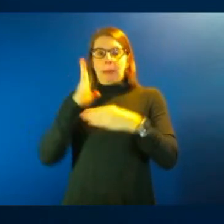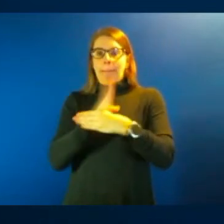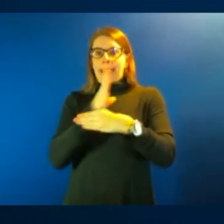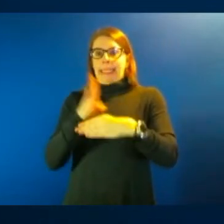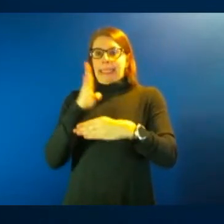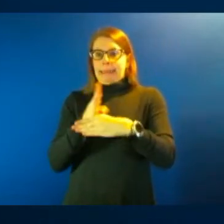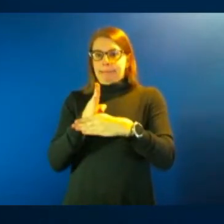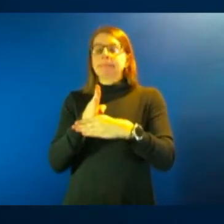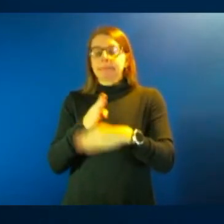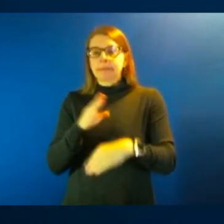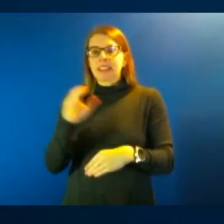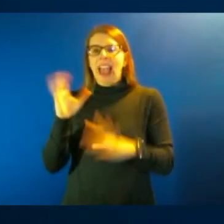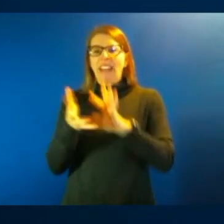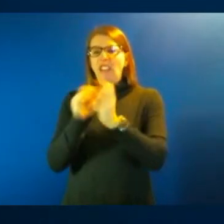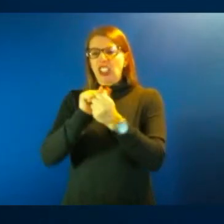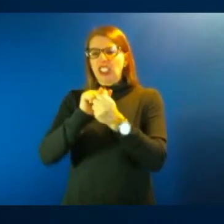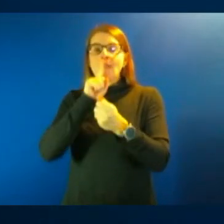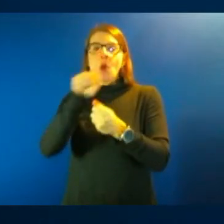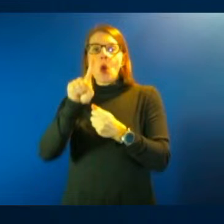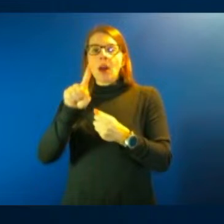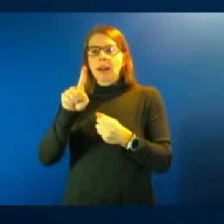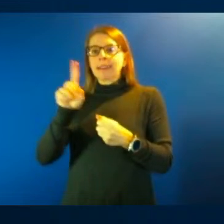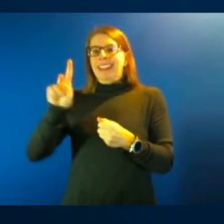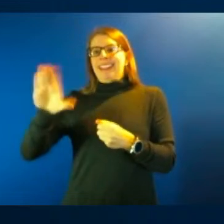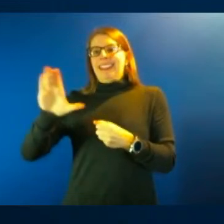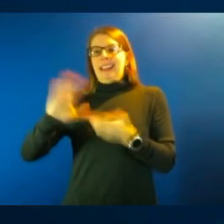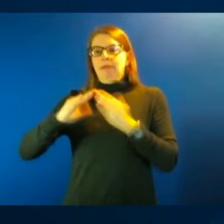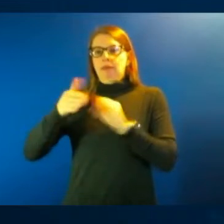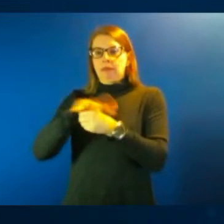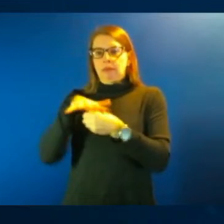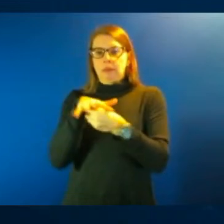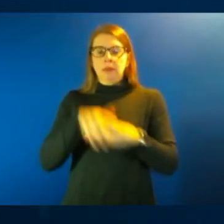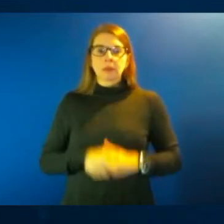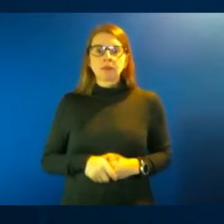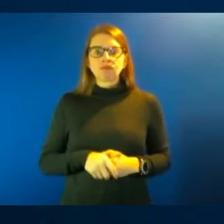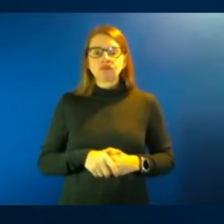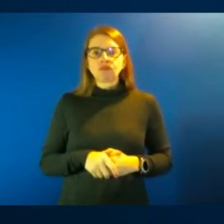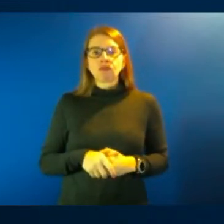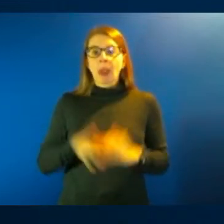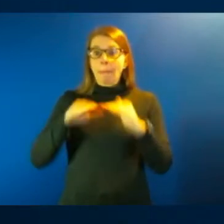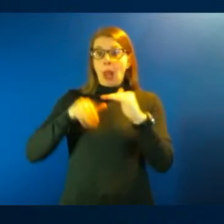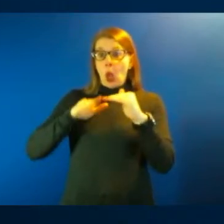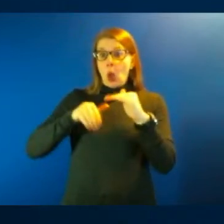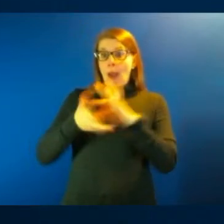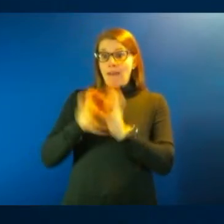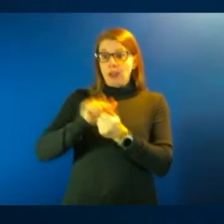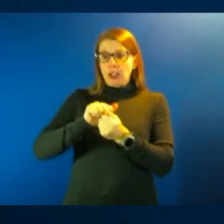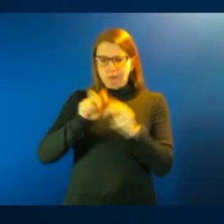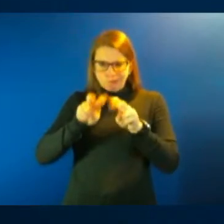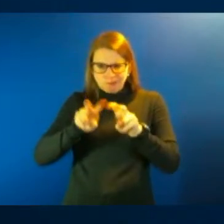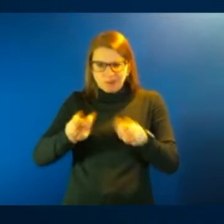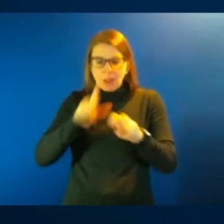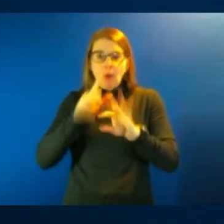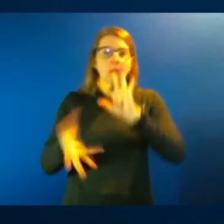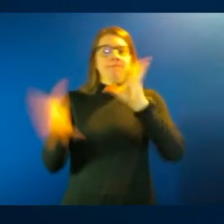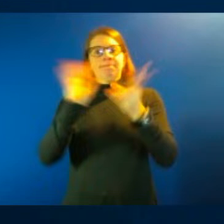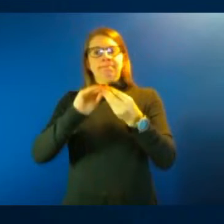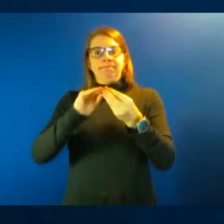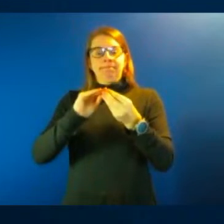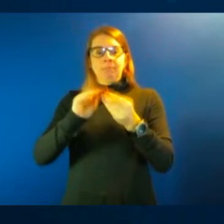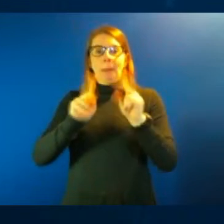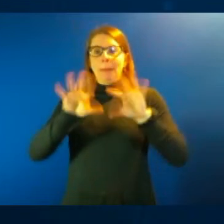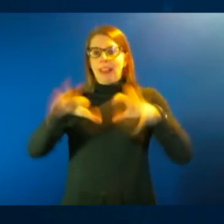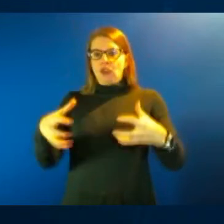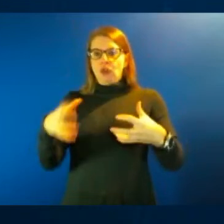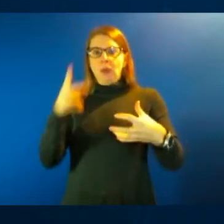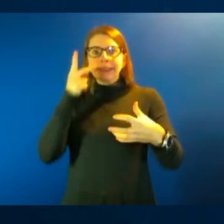midpoint average for the Kansas City metro. And we looked at those that were below that average. And we looked at that for the total population, and that's what you see in